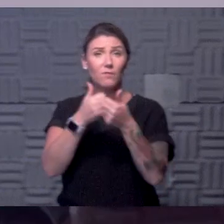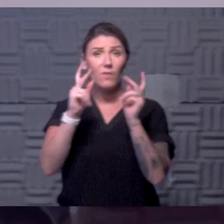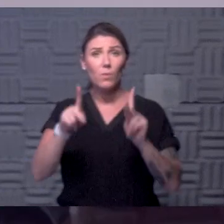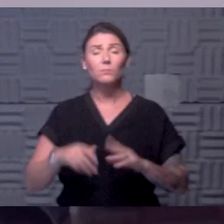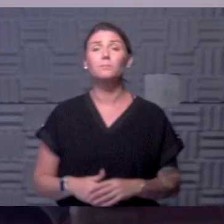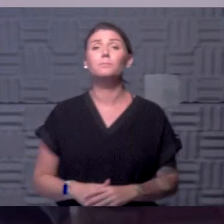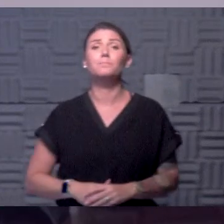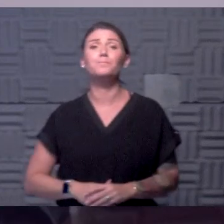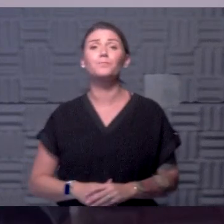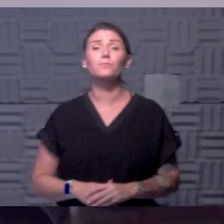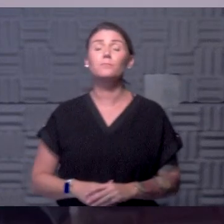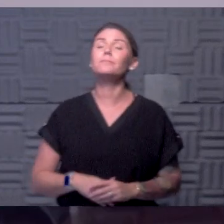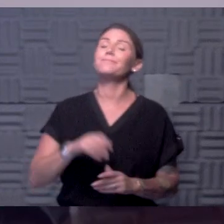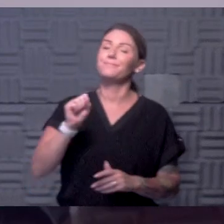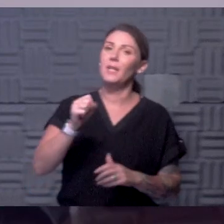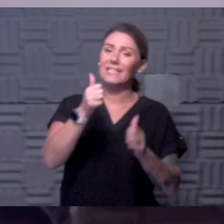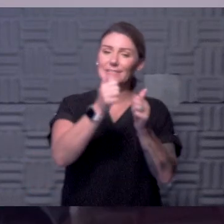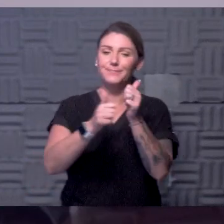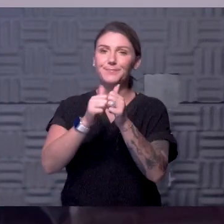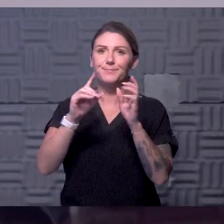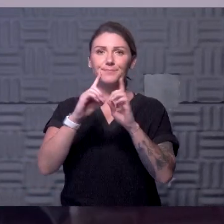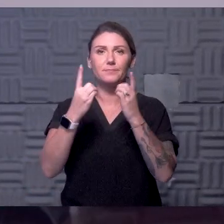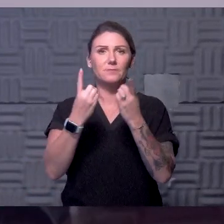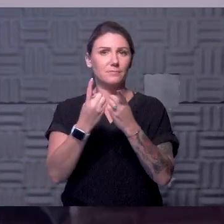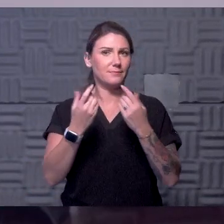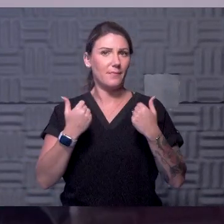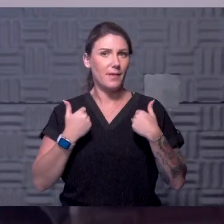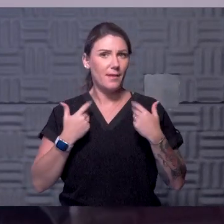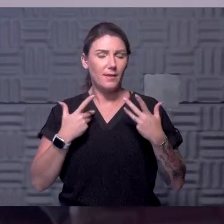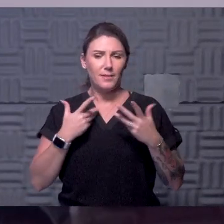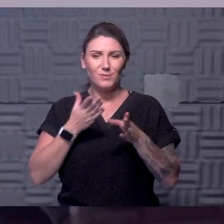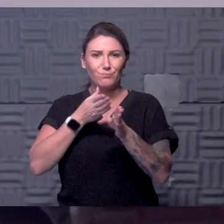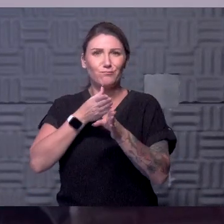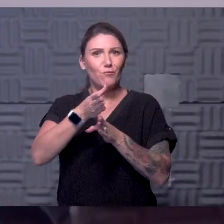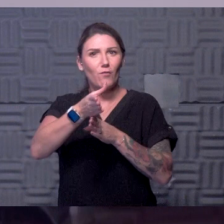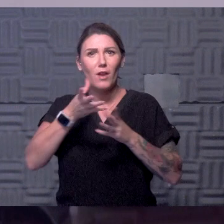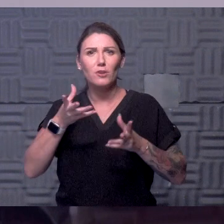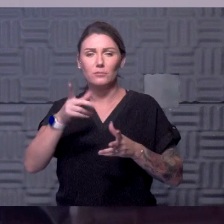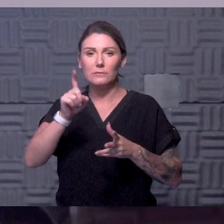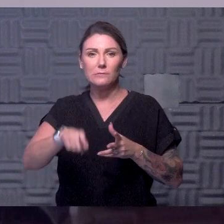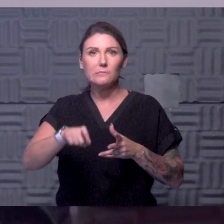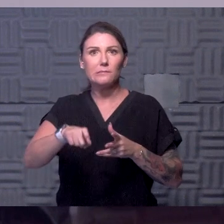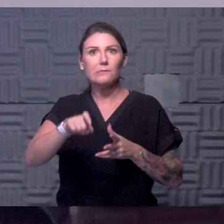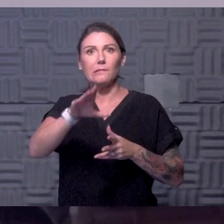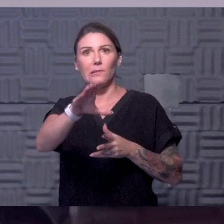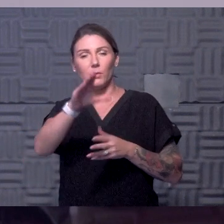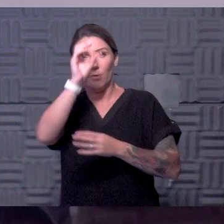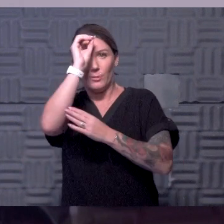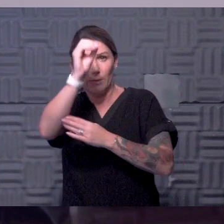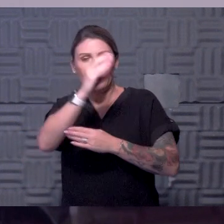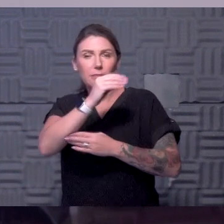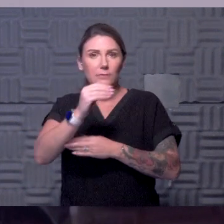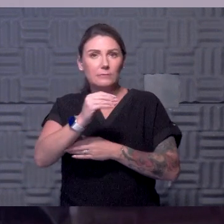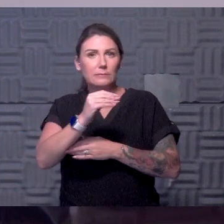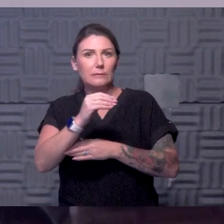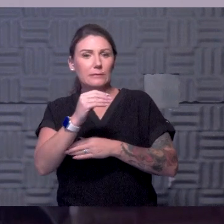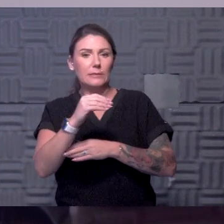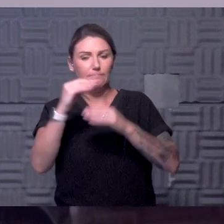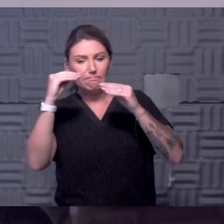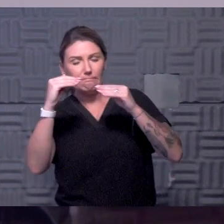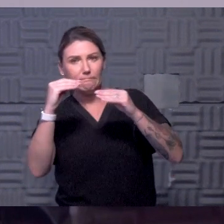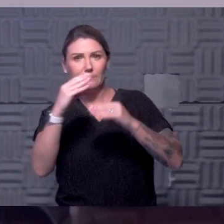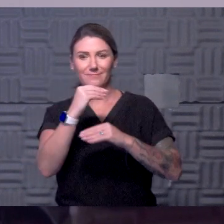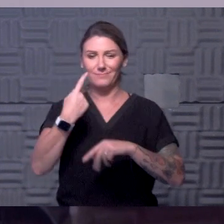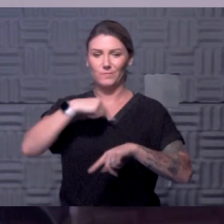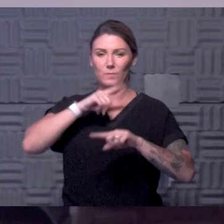Yeah, each district obviously has tremendous professionals that have to weigh in on all these decisions, and we can't, as